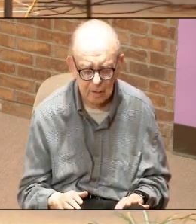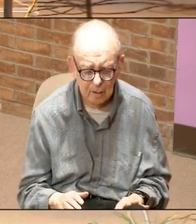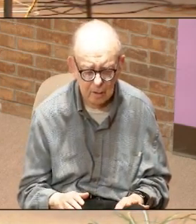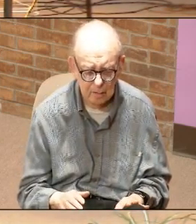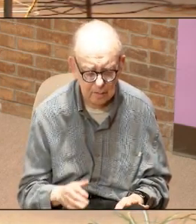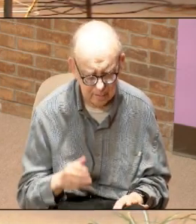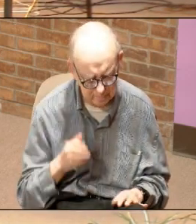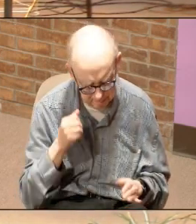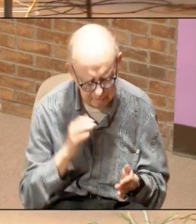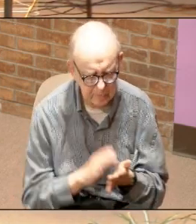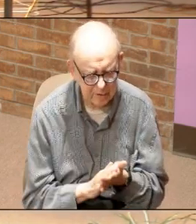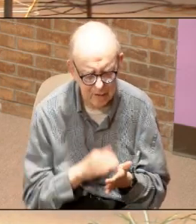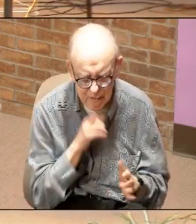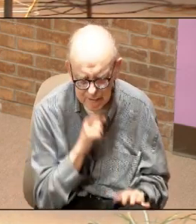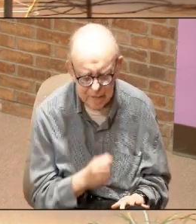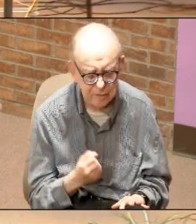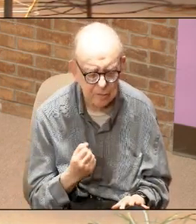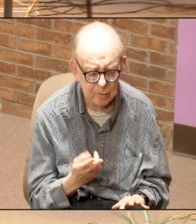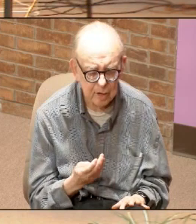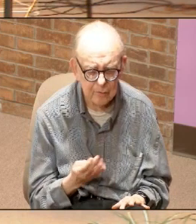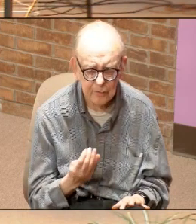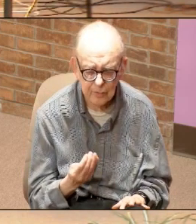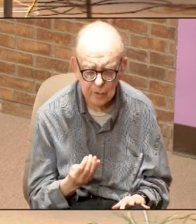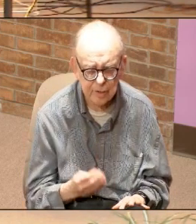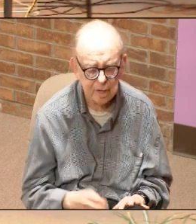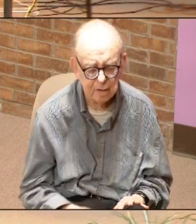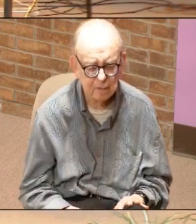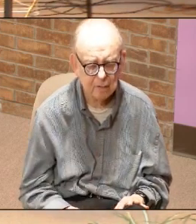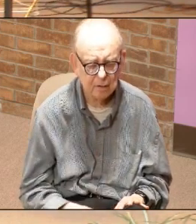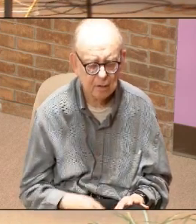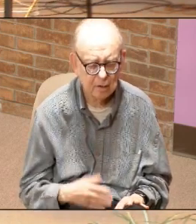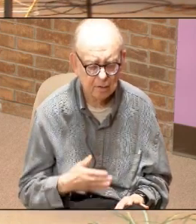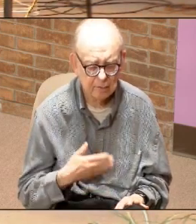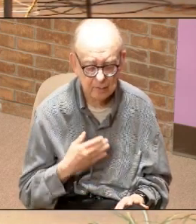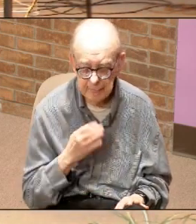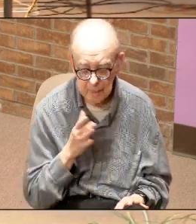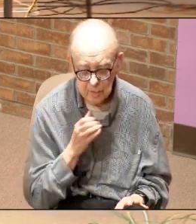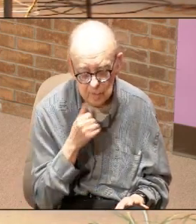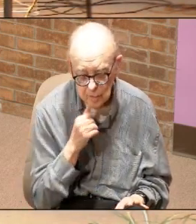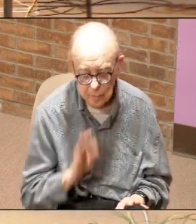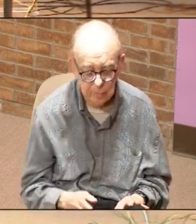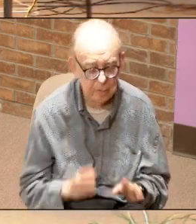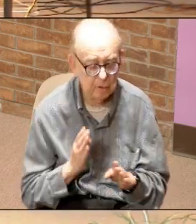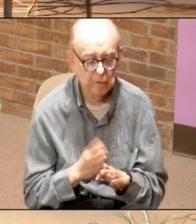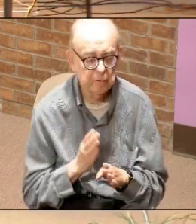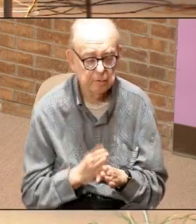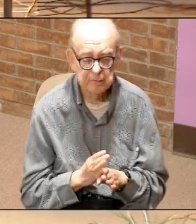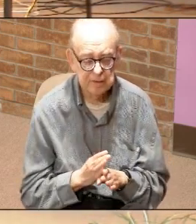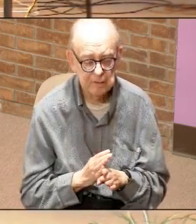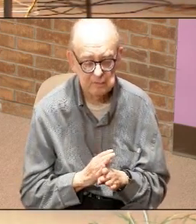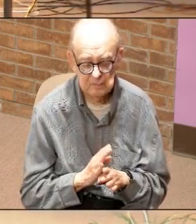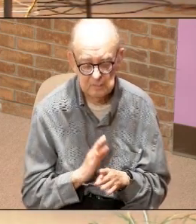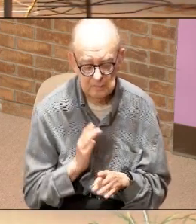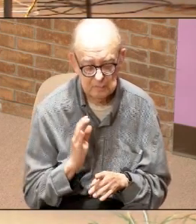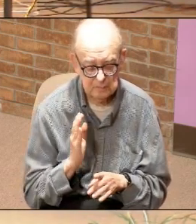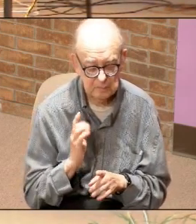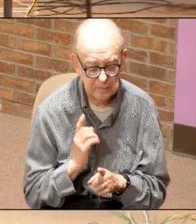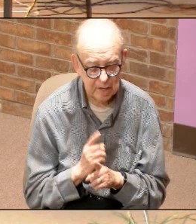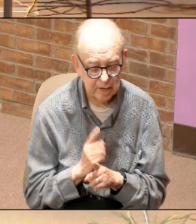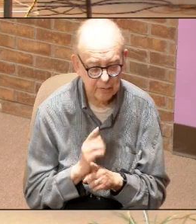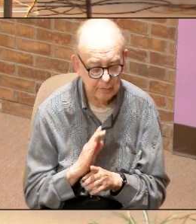I believe she was 12 or 14, can't remember. She was on the bus, just minding her own business.